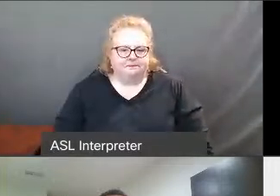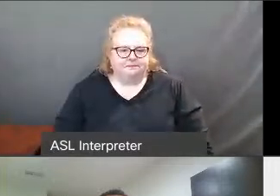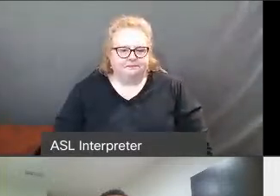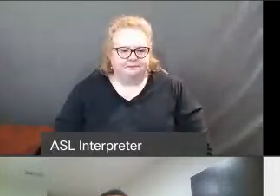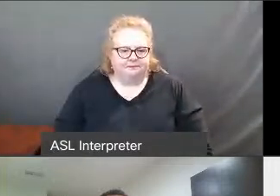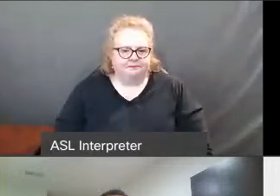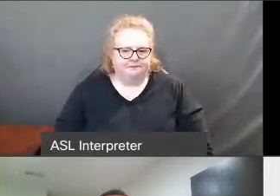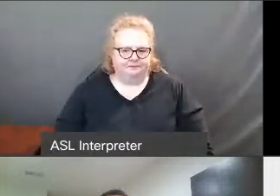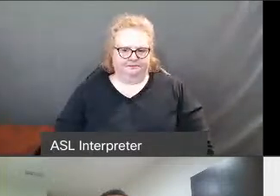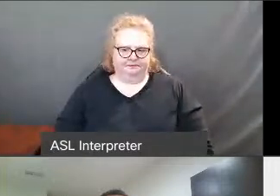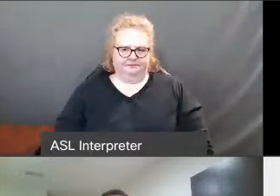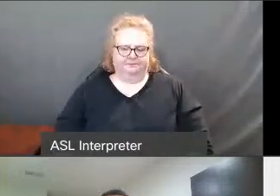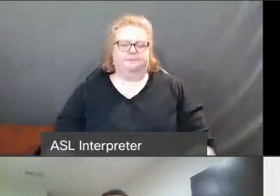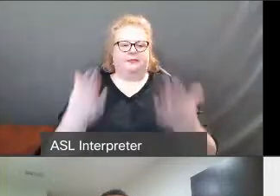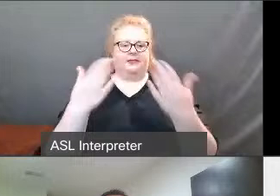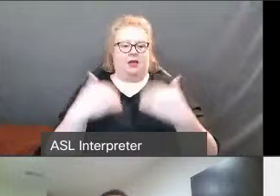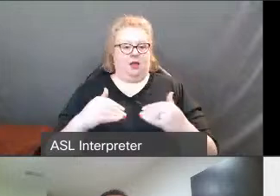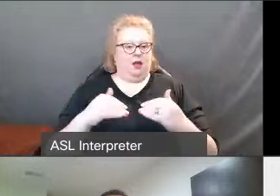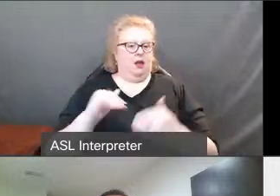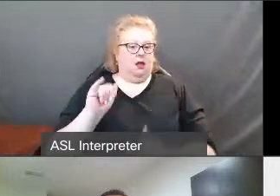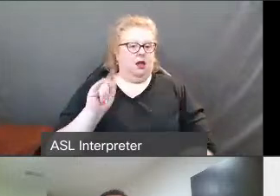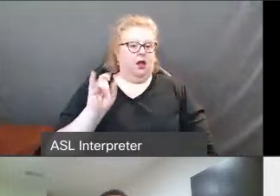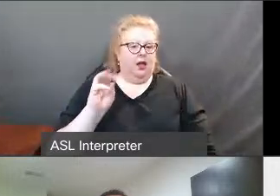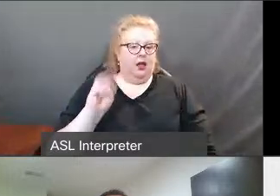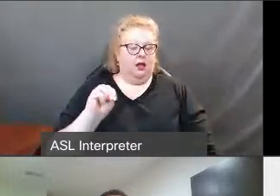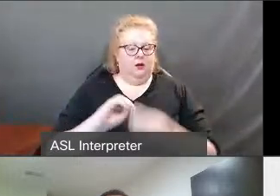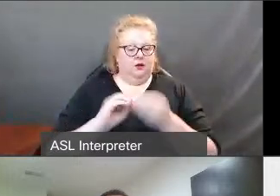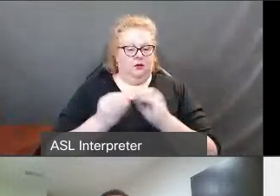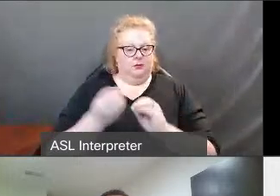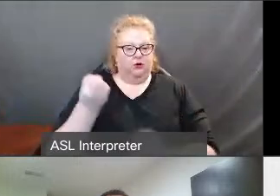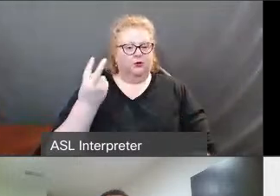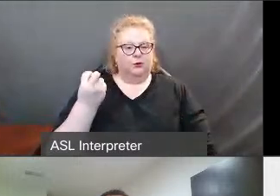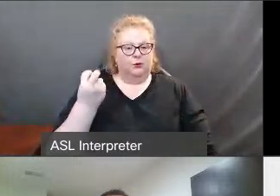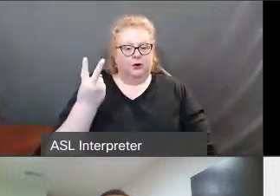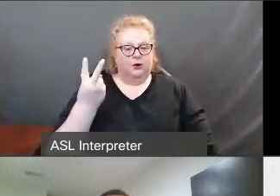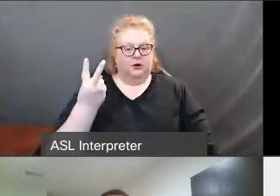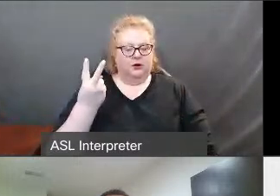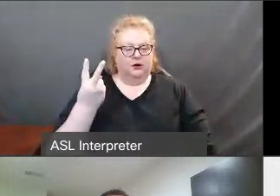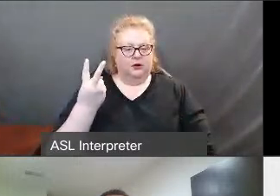Okay, the next item that we have on our regular agenda is item number 12.